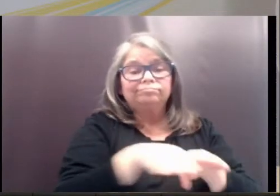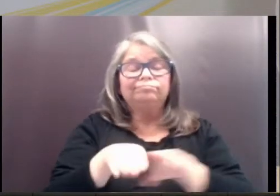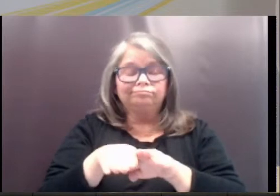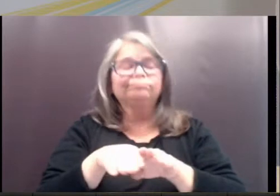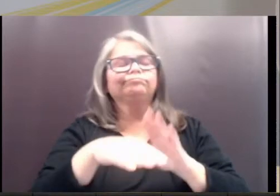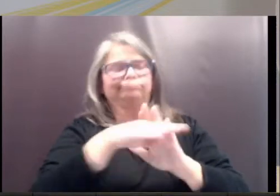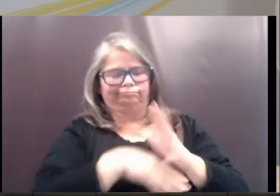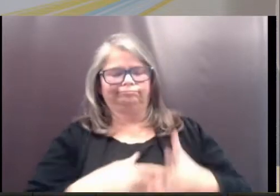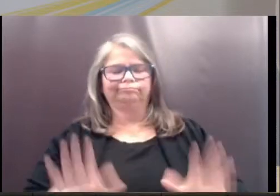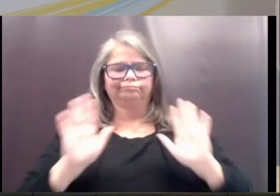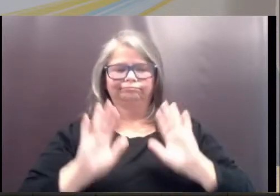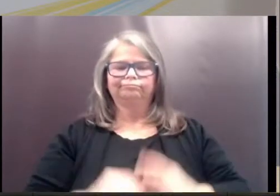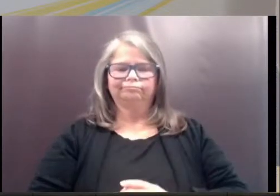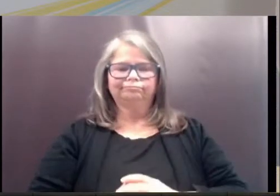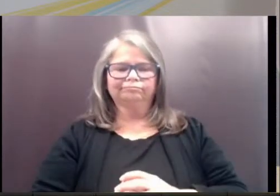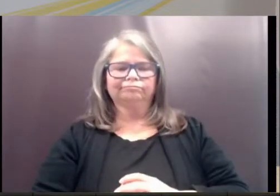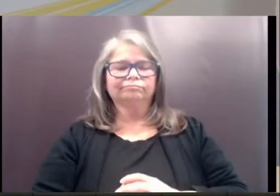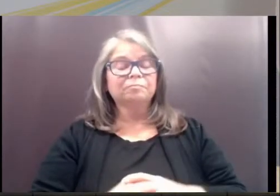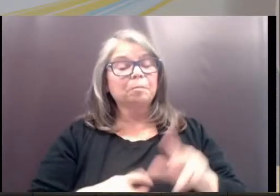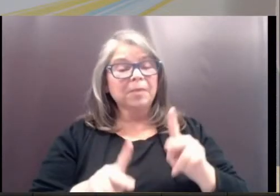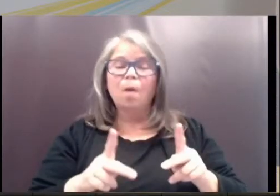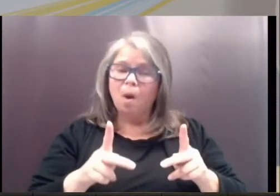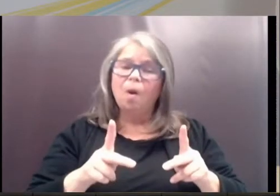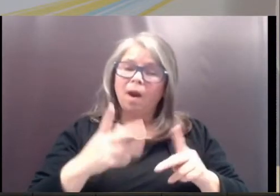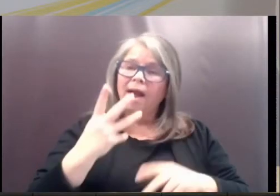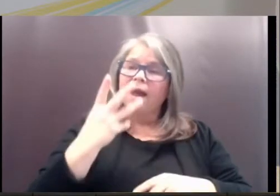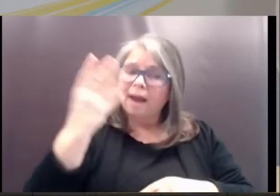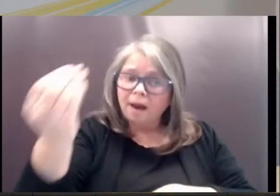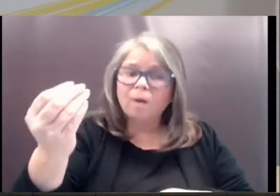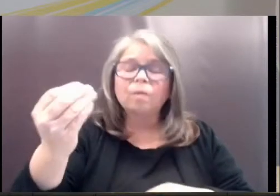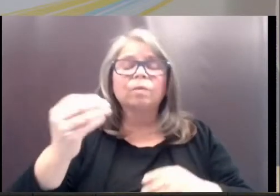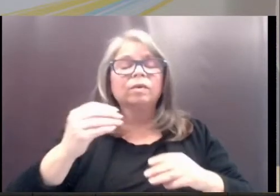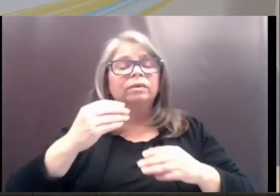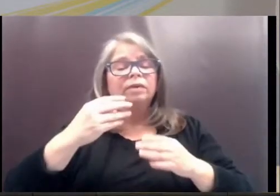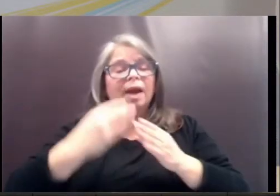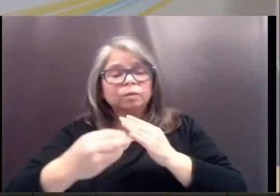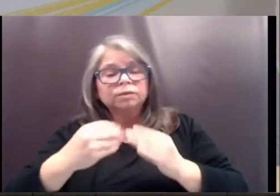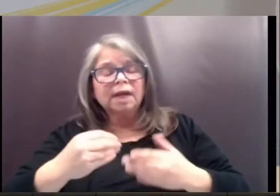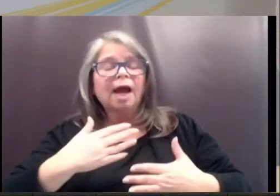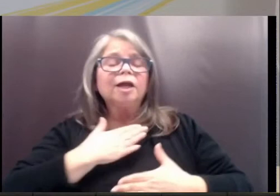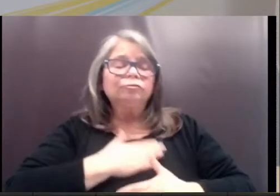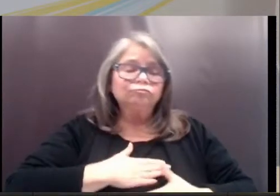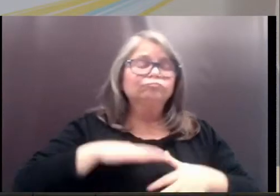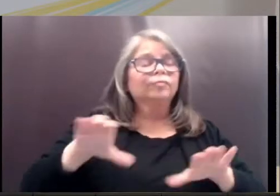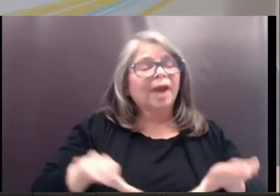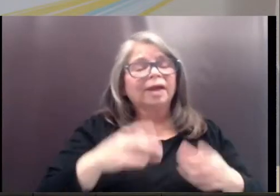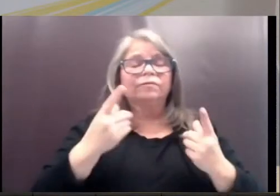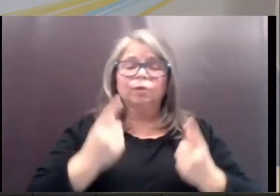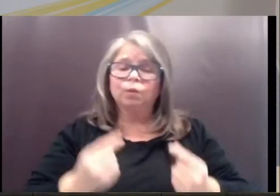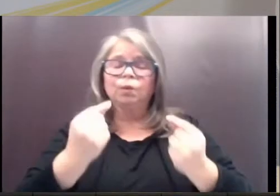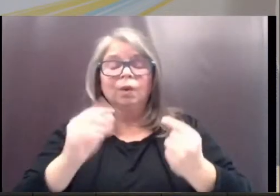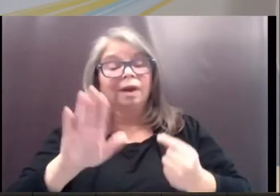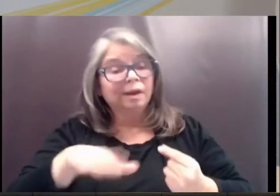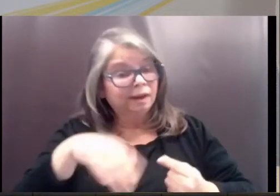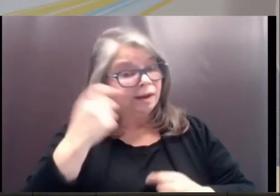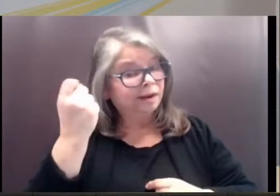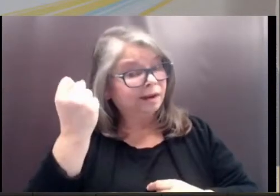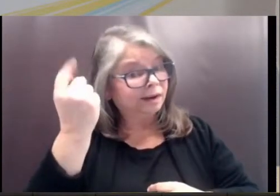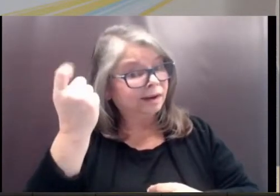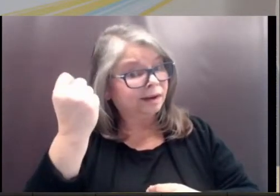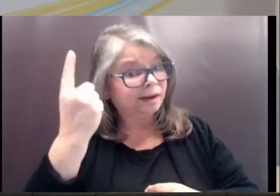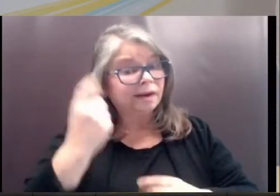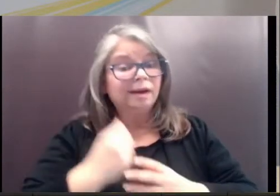in outdoor, non-contact recreational activities with no more than 2 people from other households